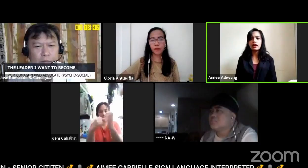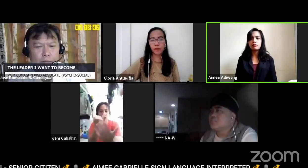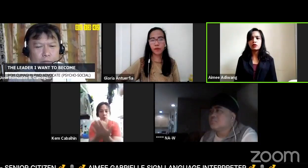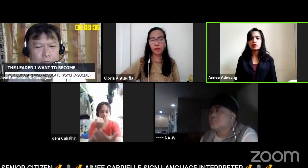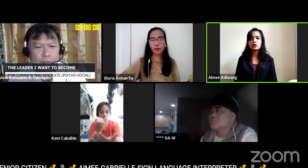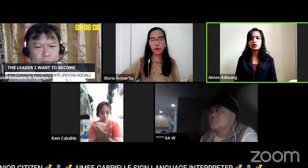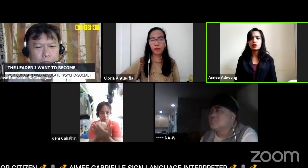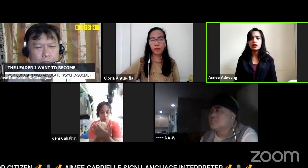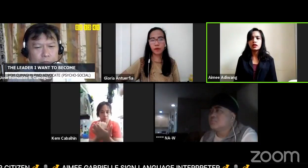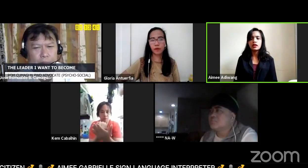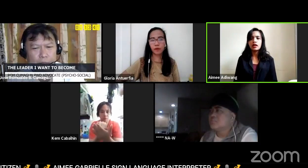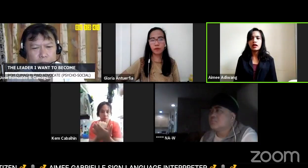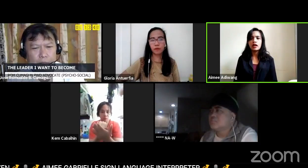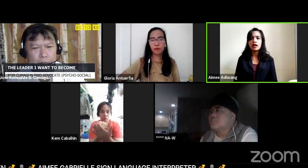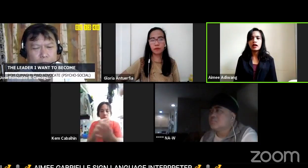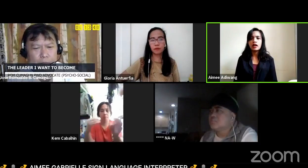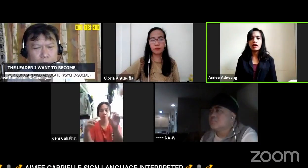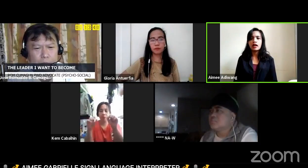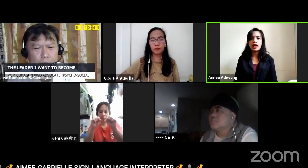And then I'm also